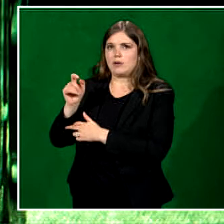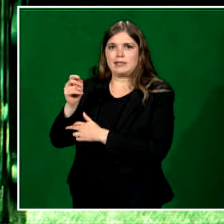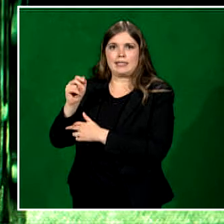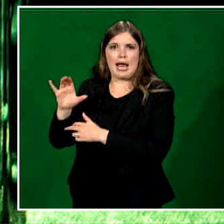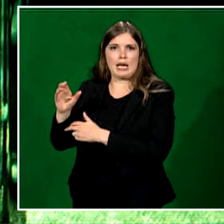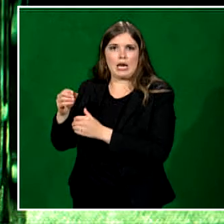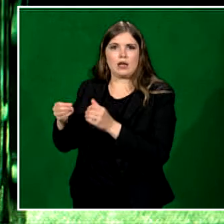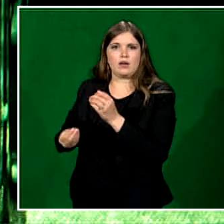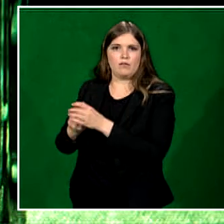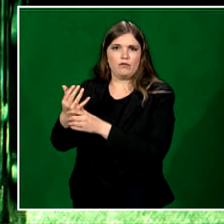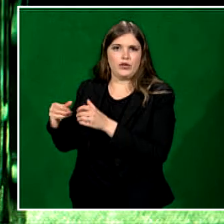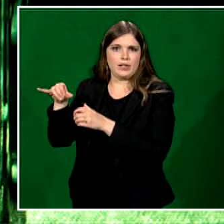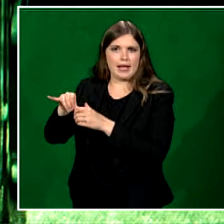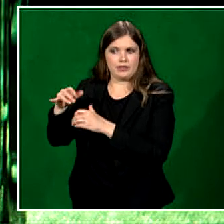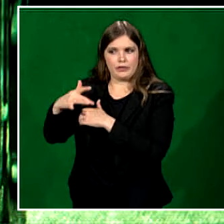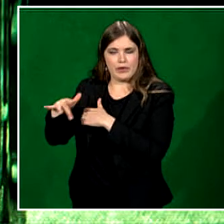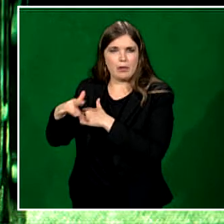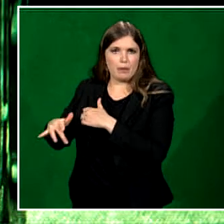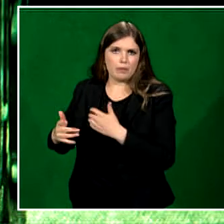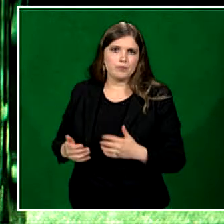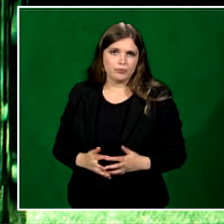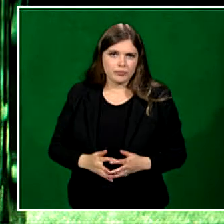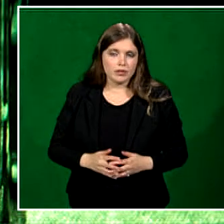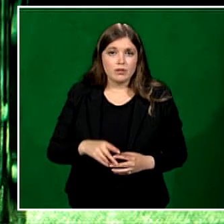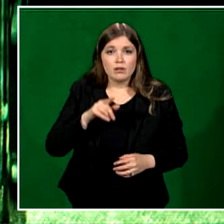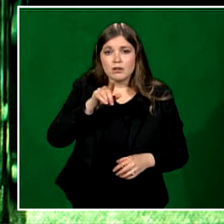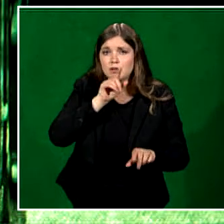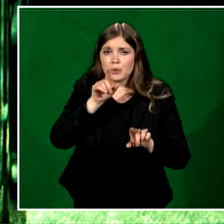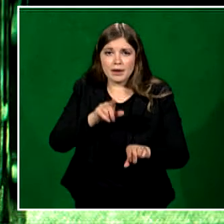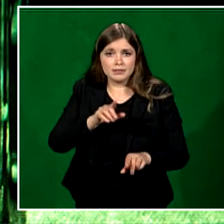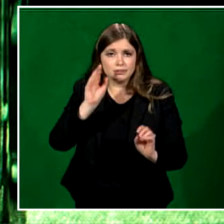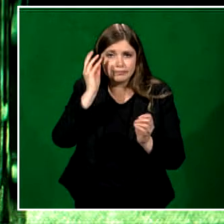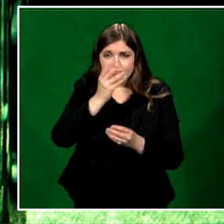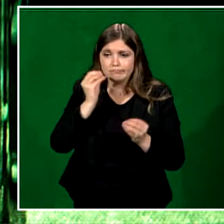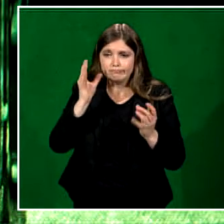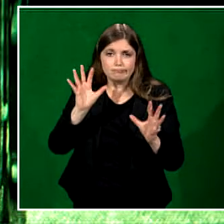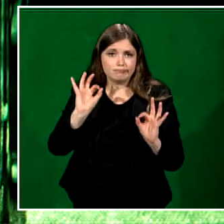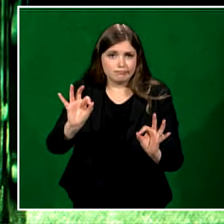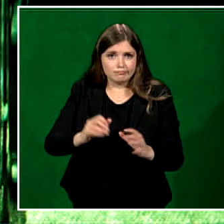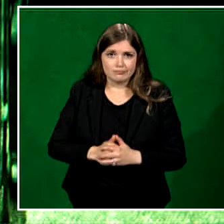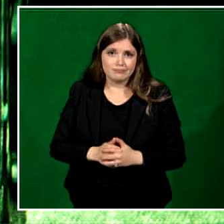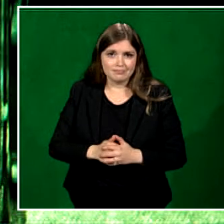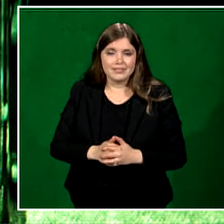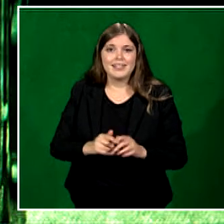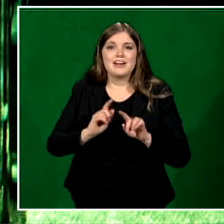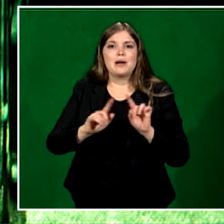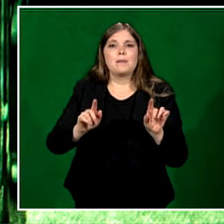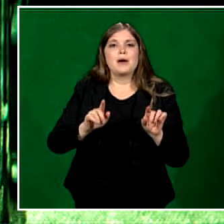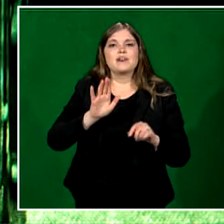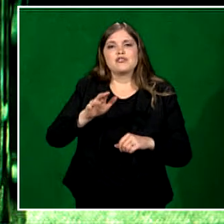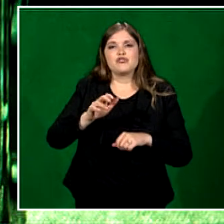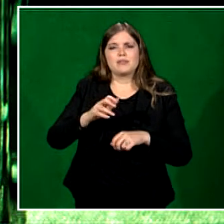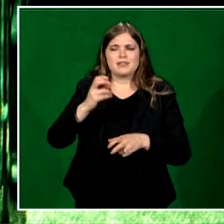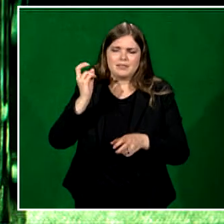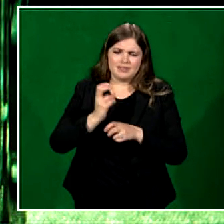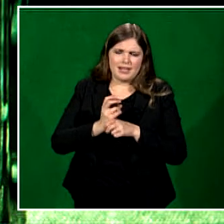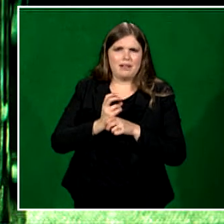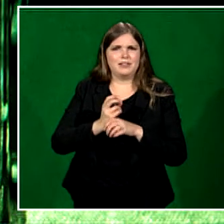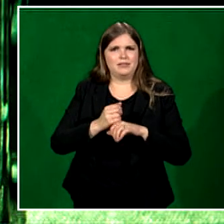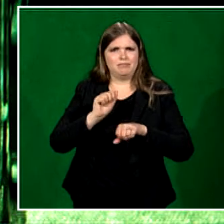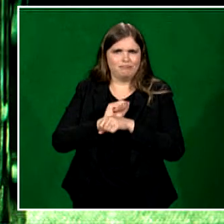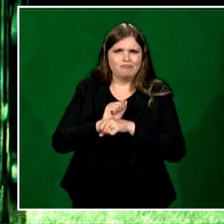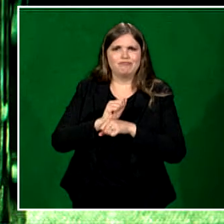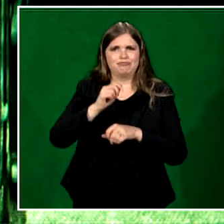fertilizer that was available, and you answered that beautifully. Also, it was just your solid research